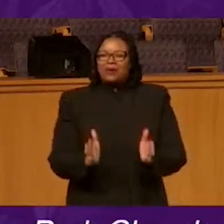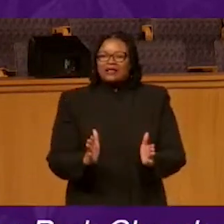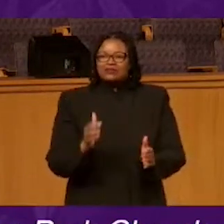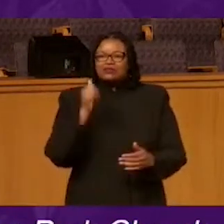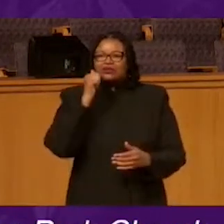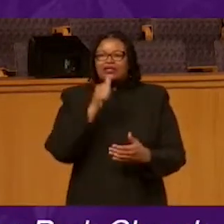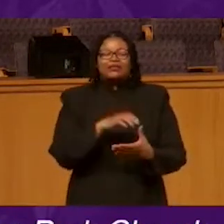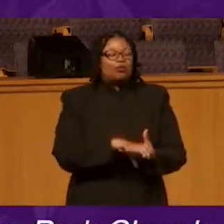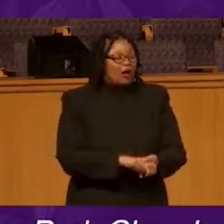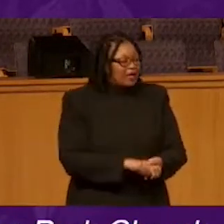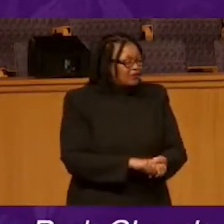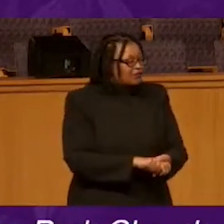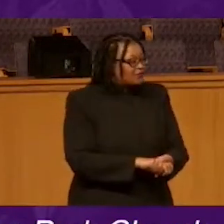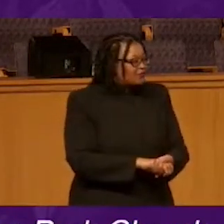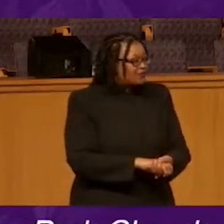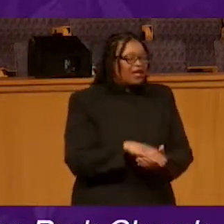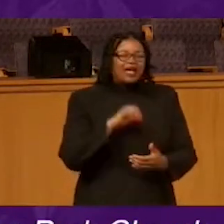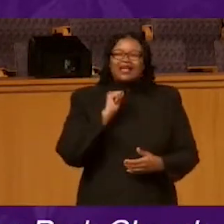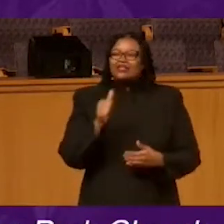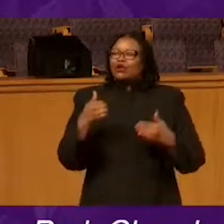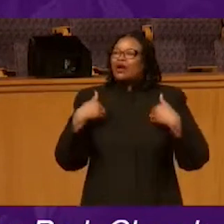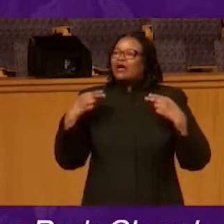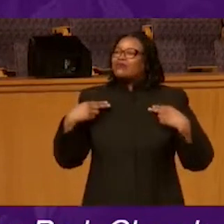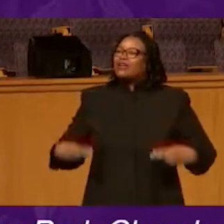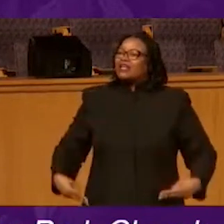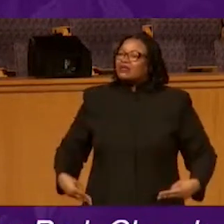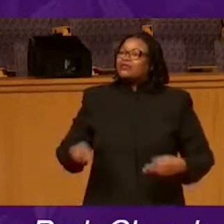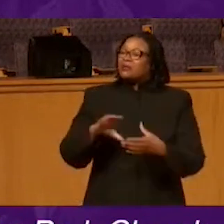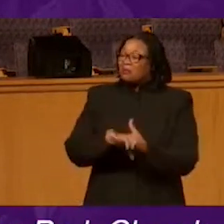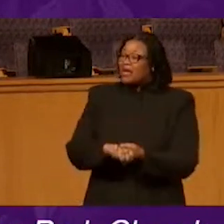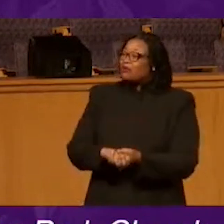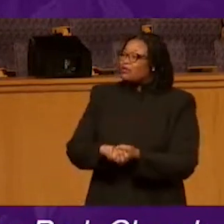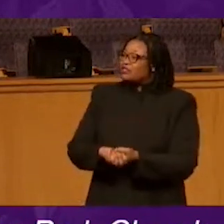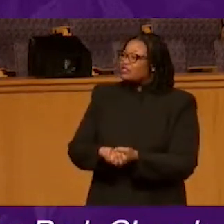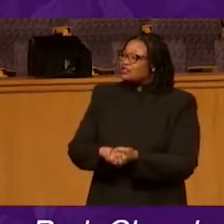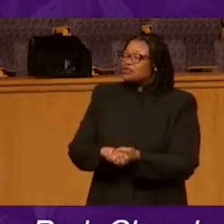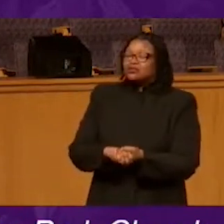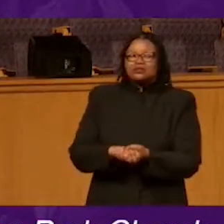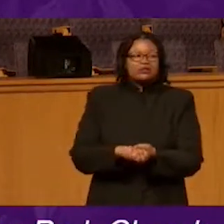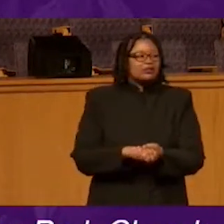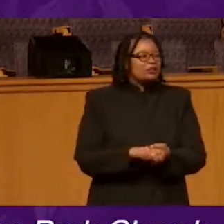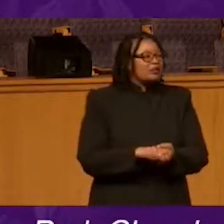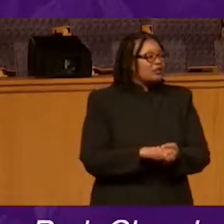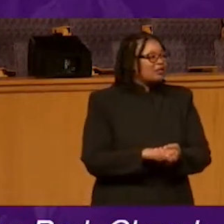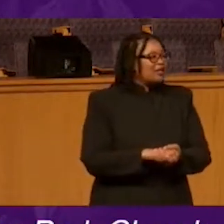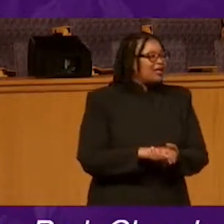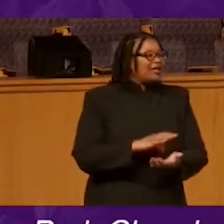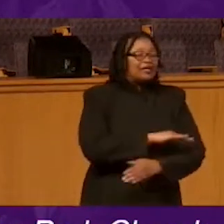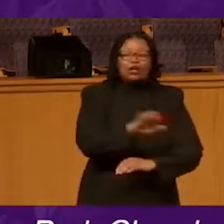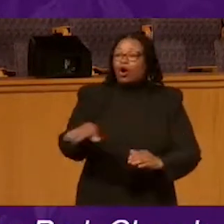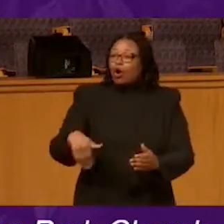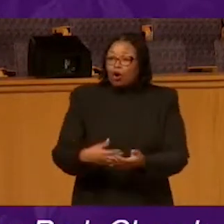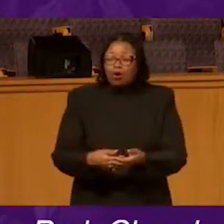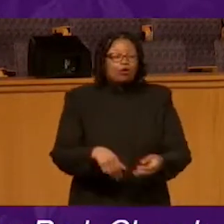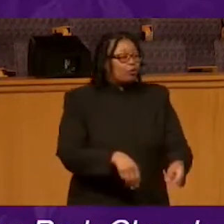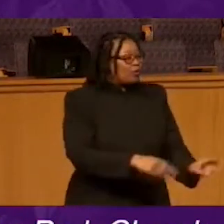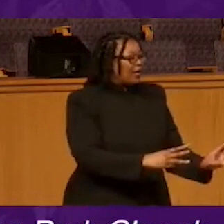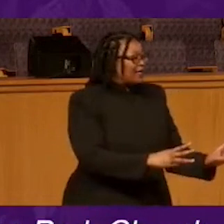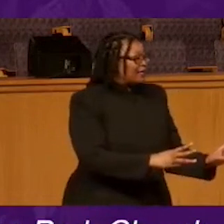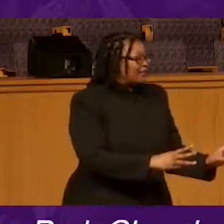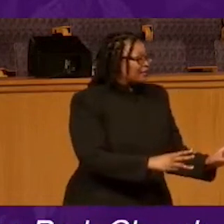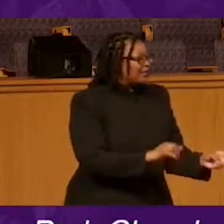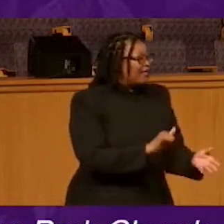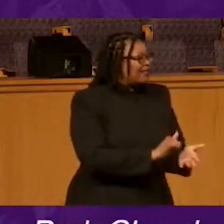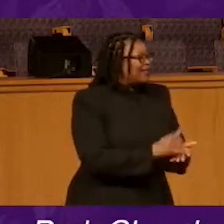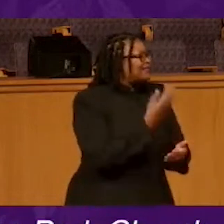wife don't have a healthy marriage in all ways, then that's a